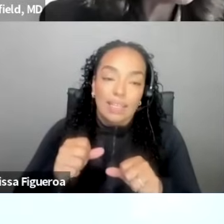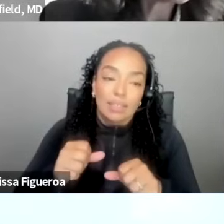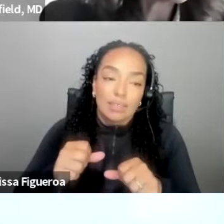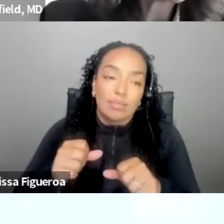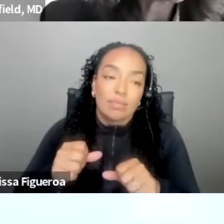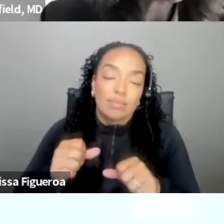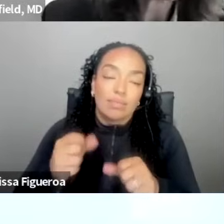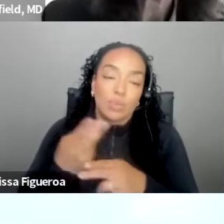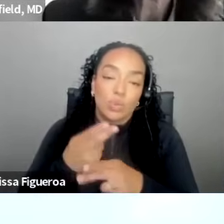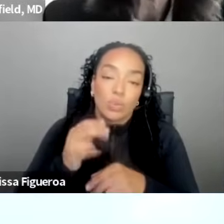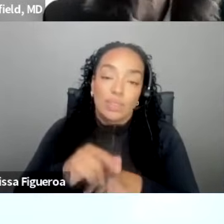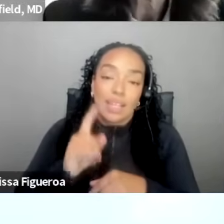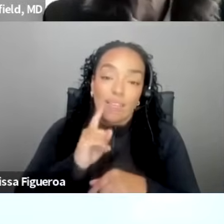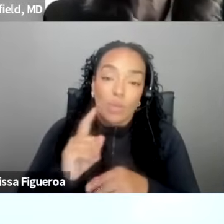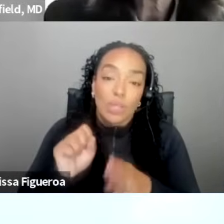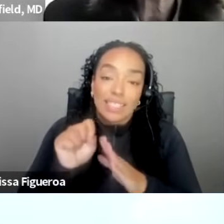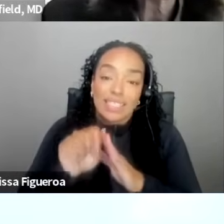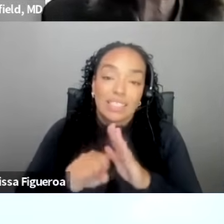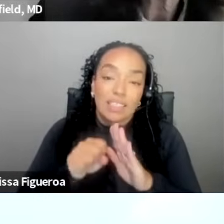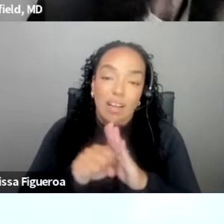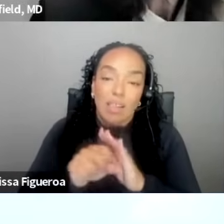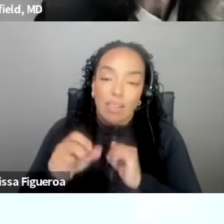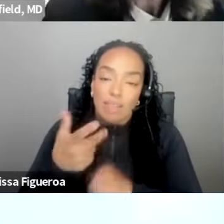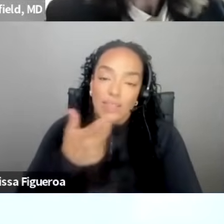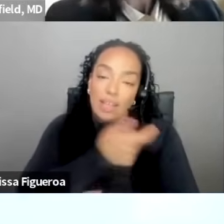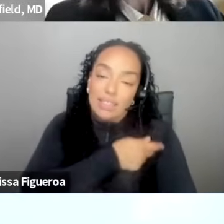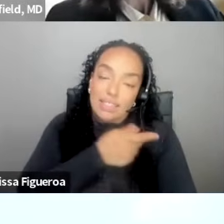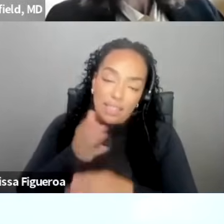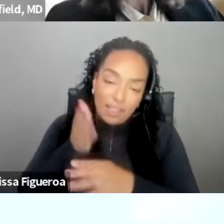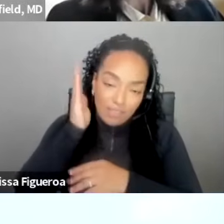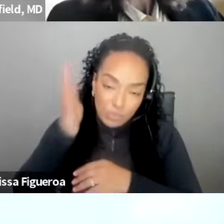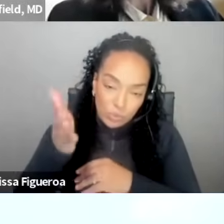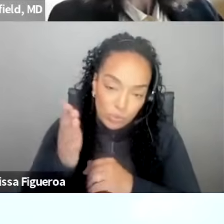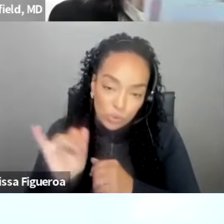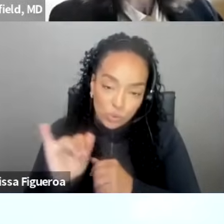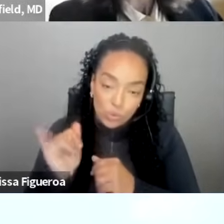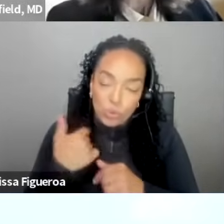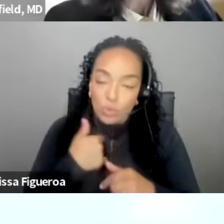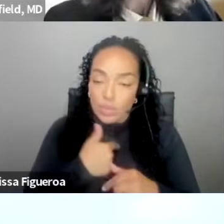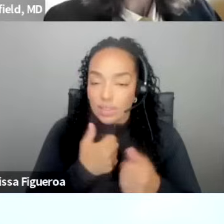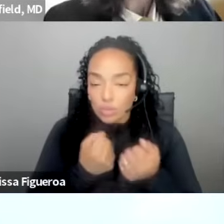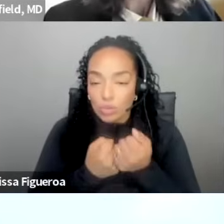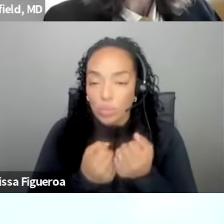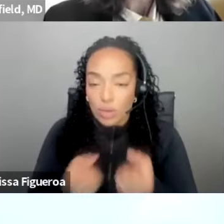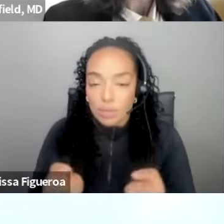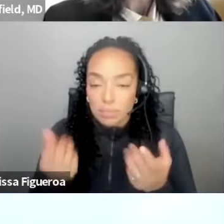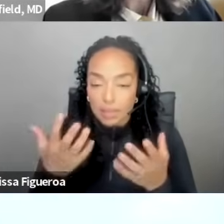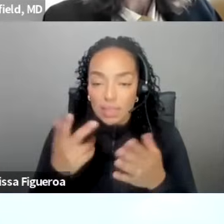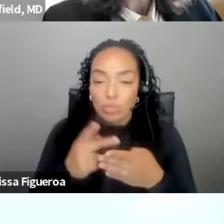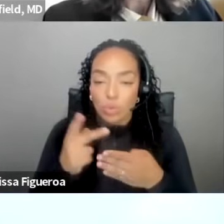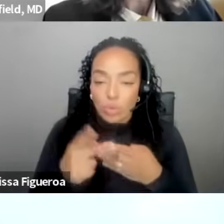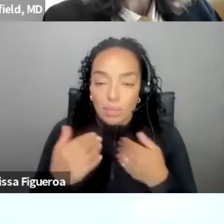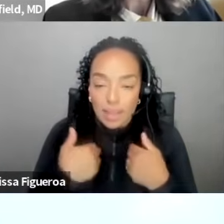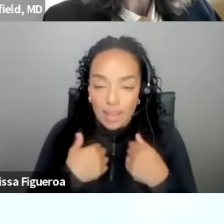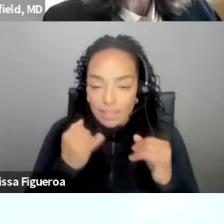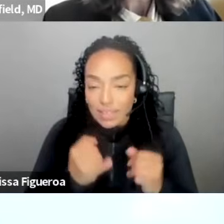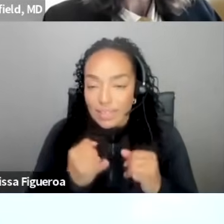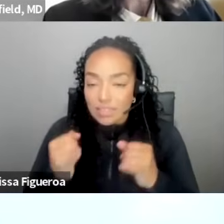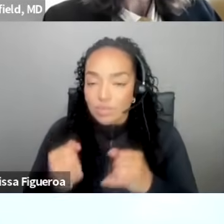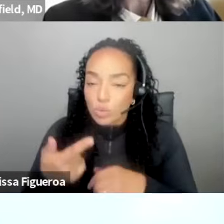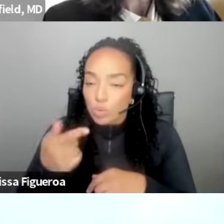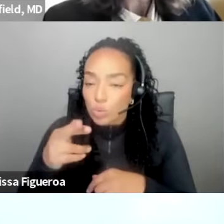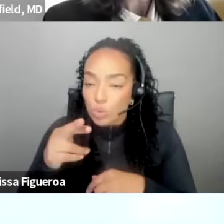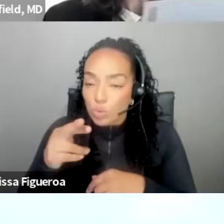in the near future. We also support a number of programs through individual grants and through a large